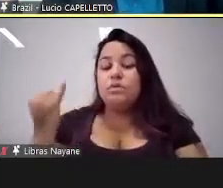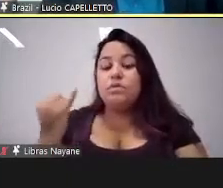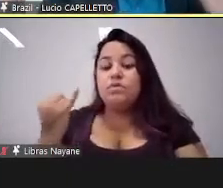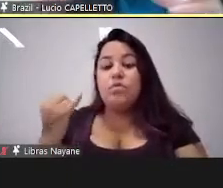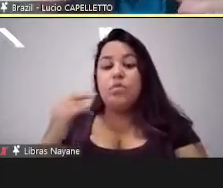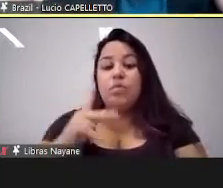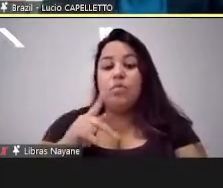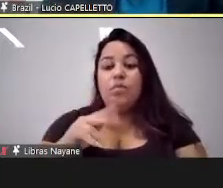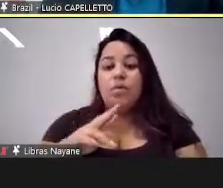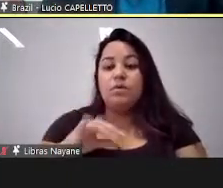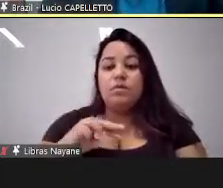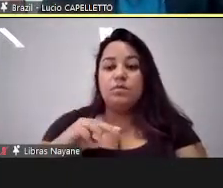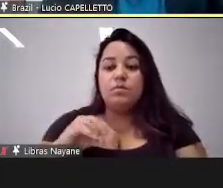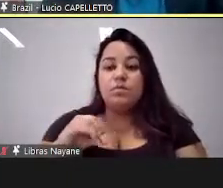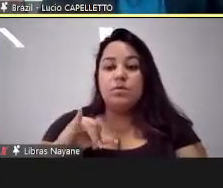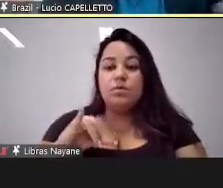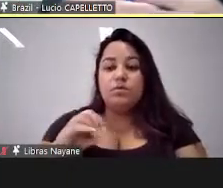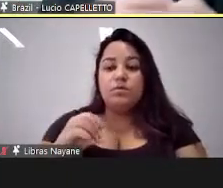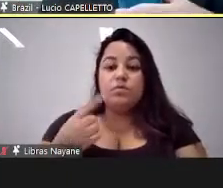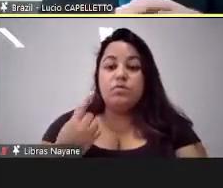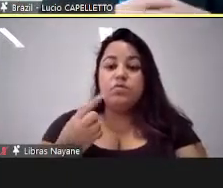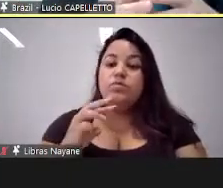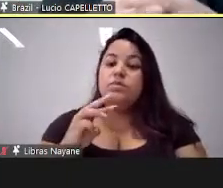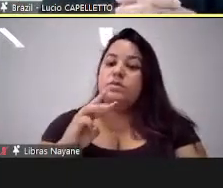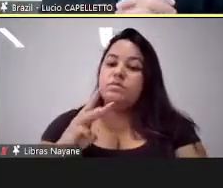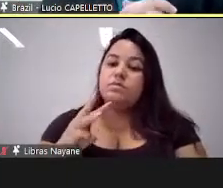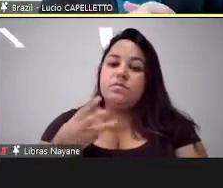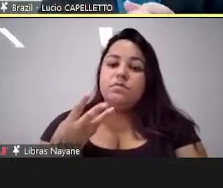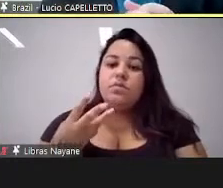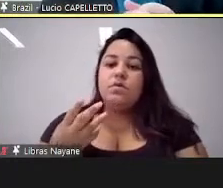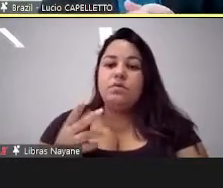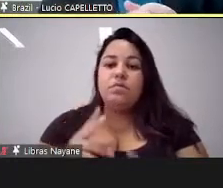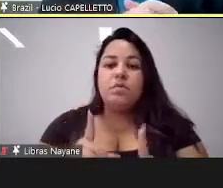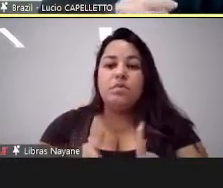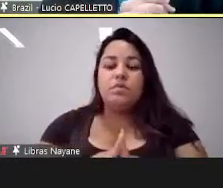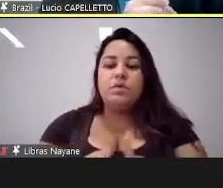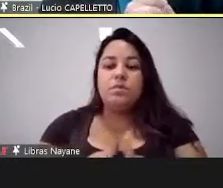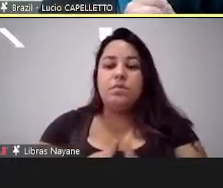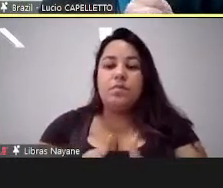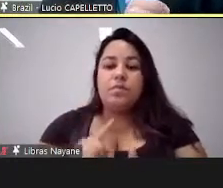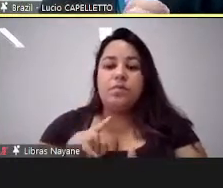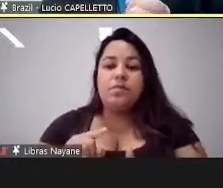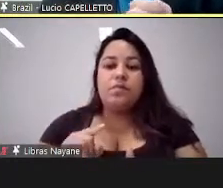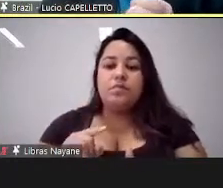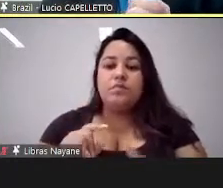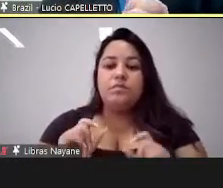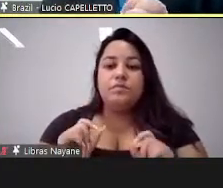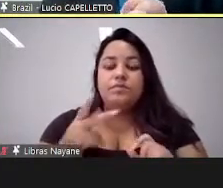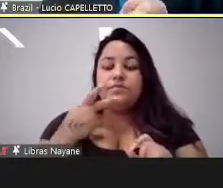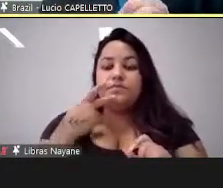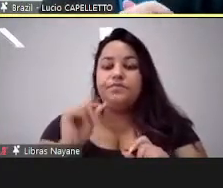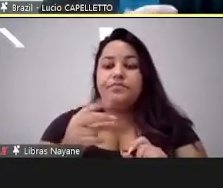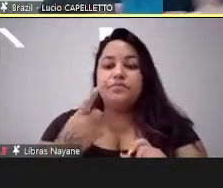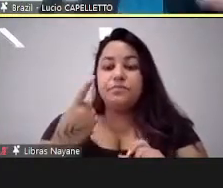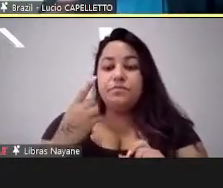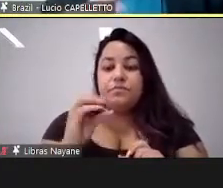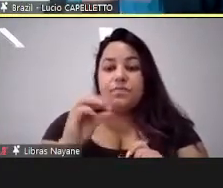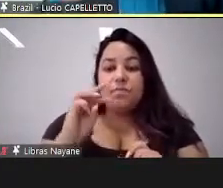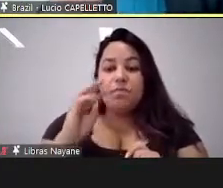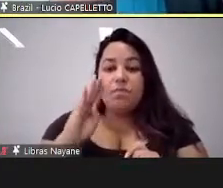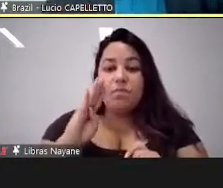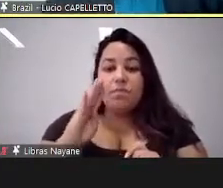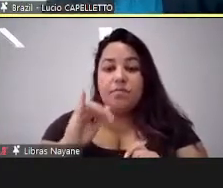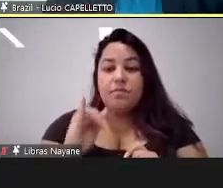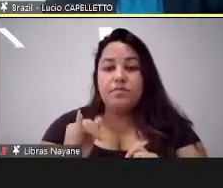2019. Why is this so important? If we think about the asset, the variation of